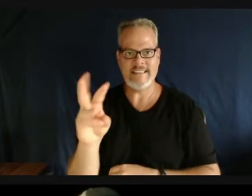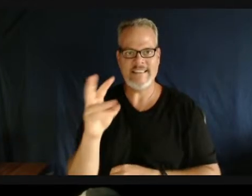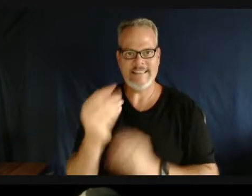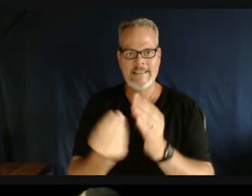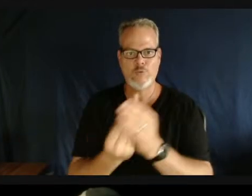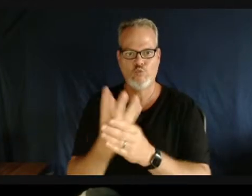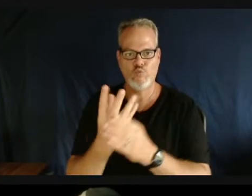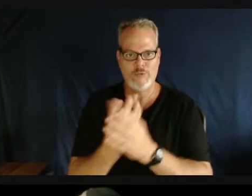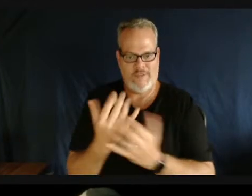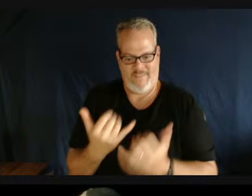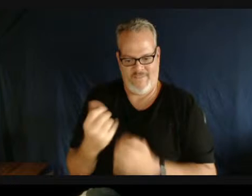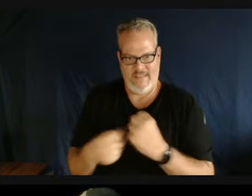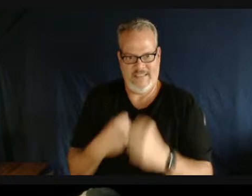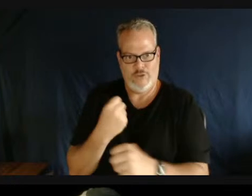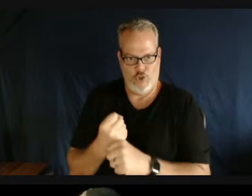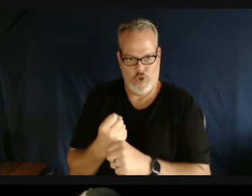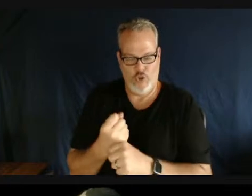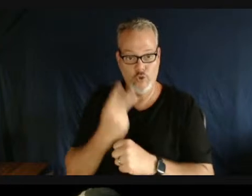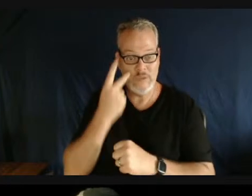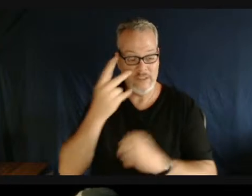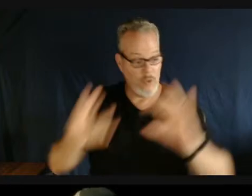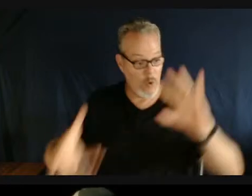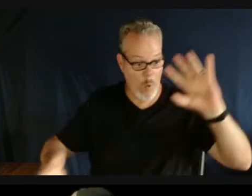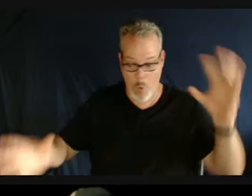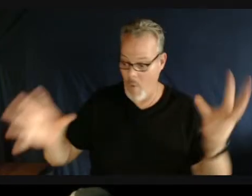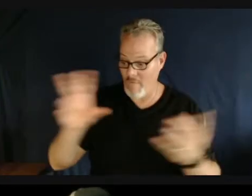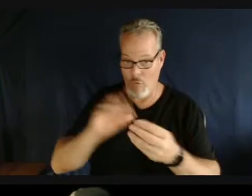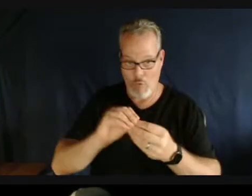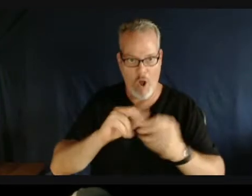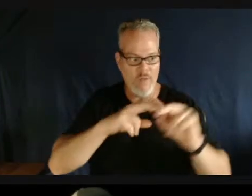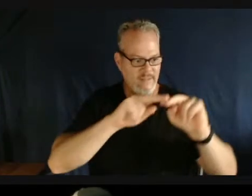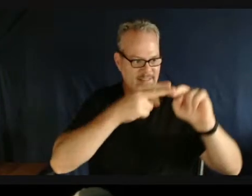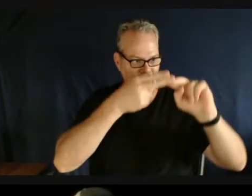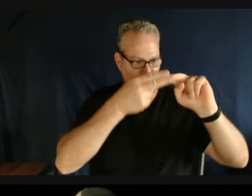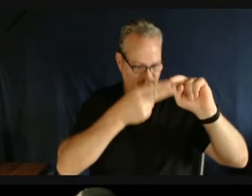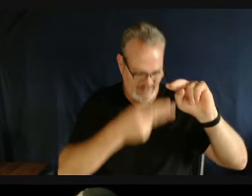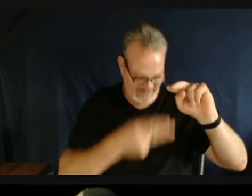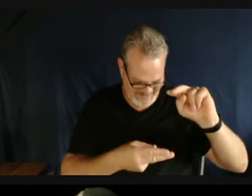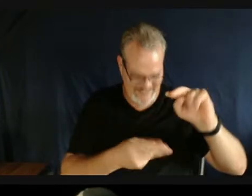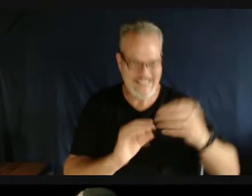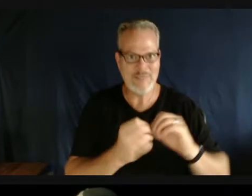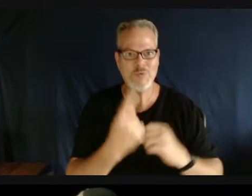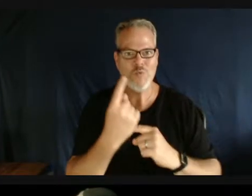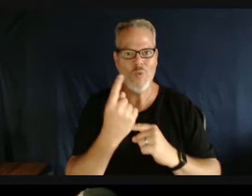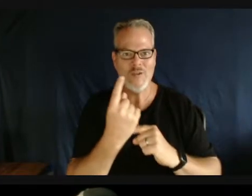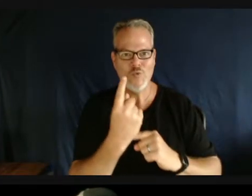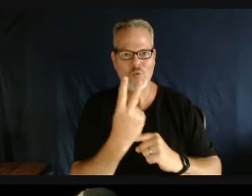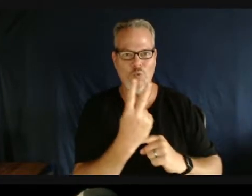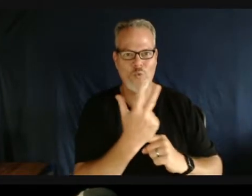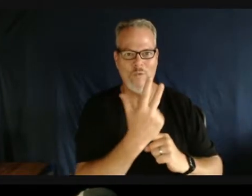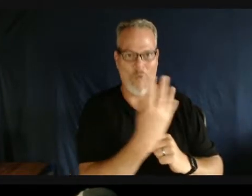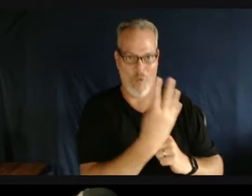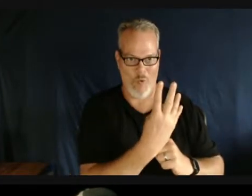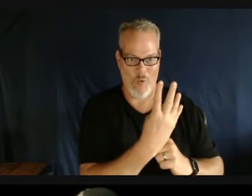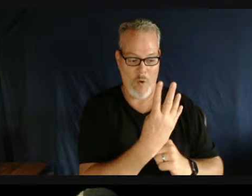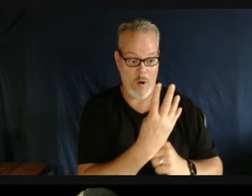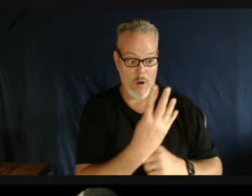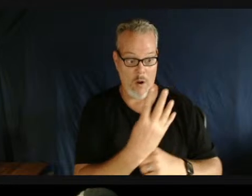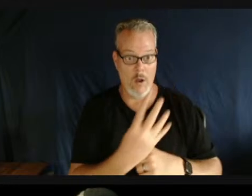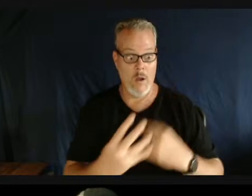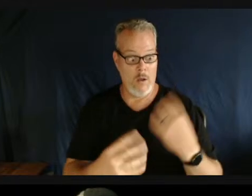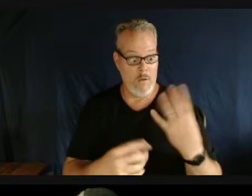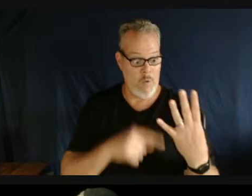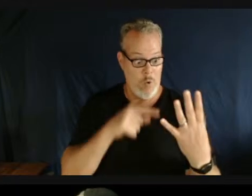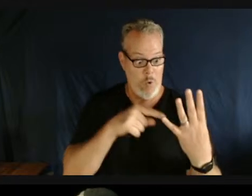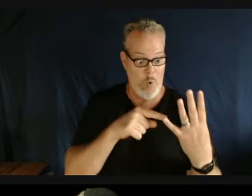you can see that overall, we had that decrease episodes 1 through 4 also coming down. But since episode 4